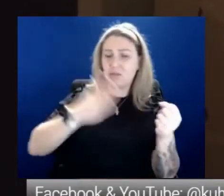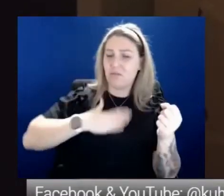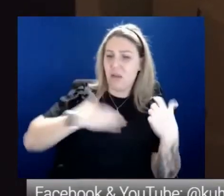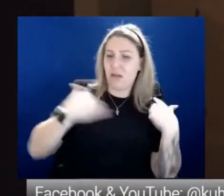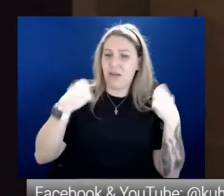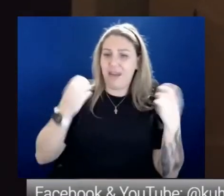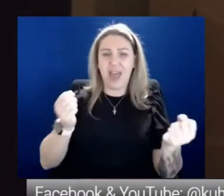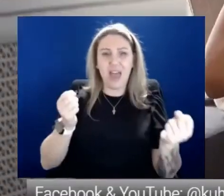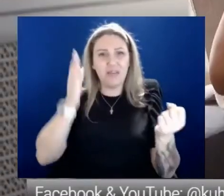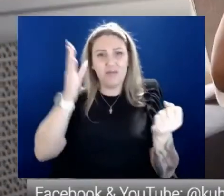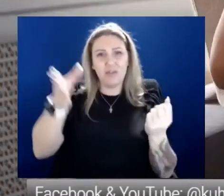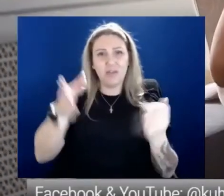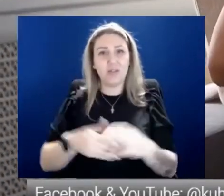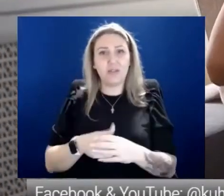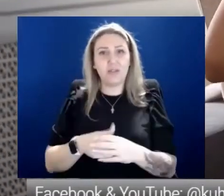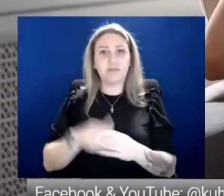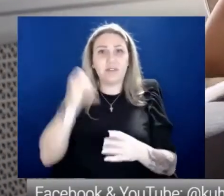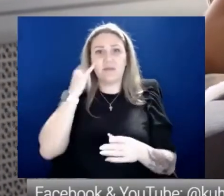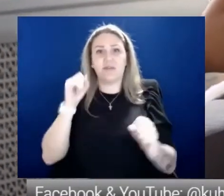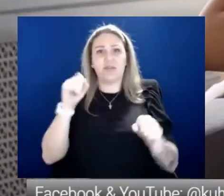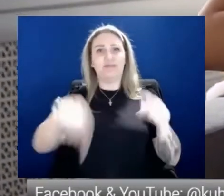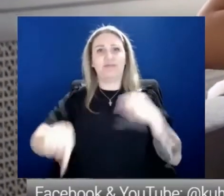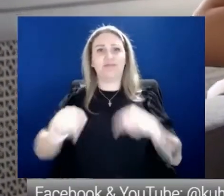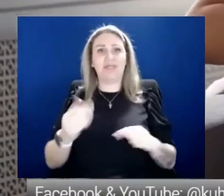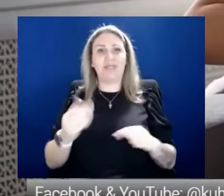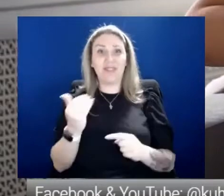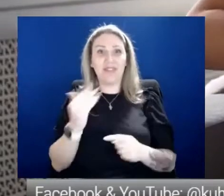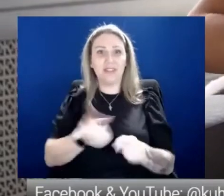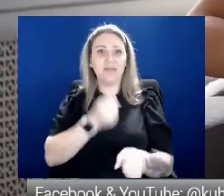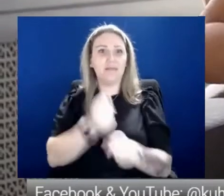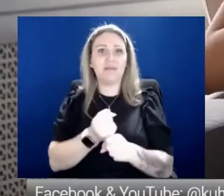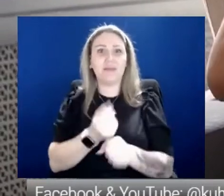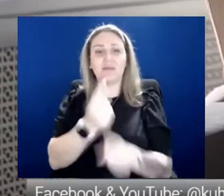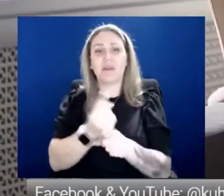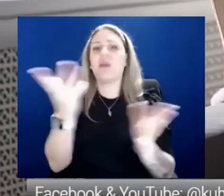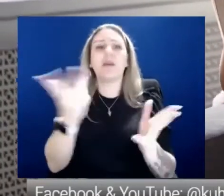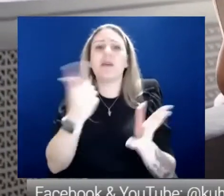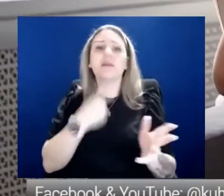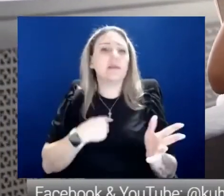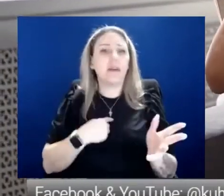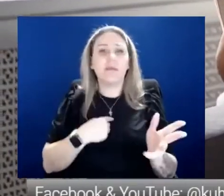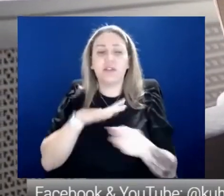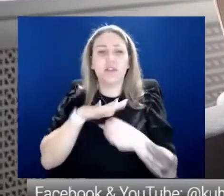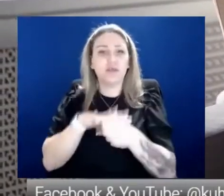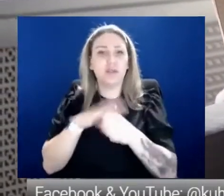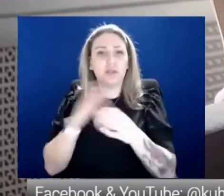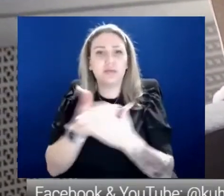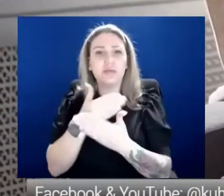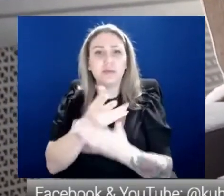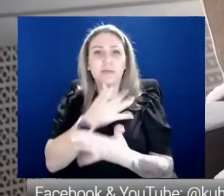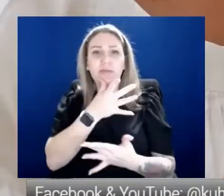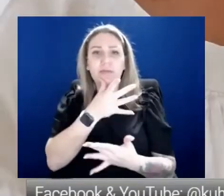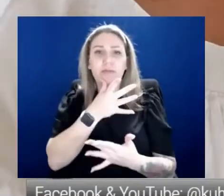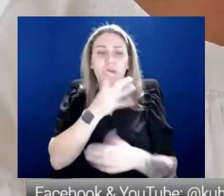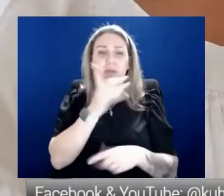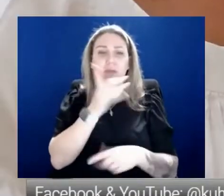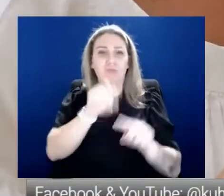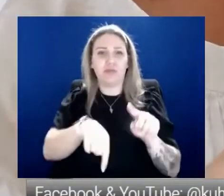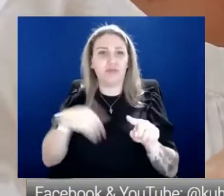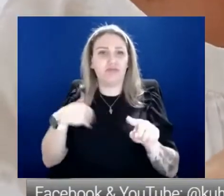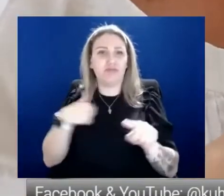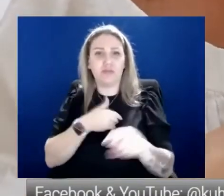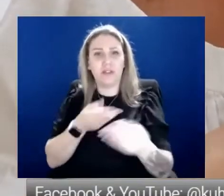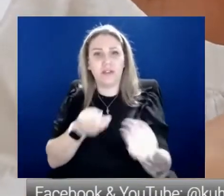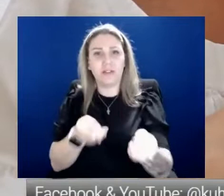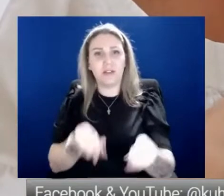if you could go back 15 years, right? What would you have told me as a stressed out new mom who wasn't breastfeeding? Take